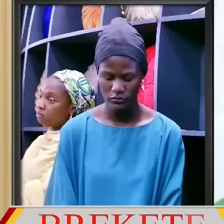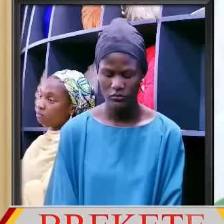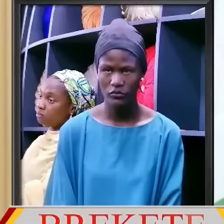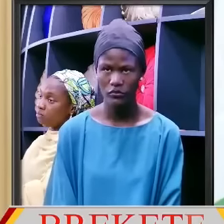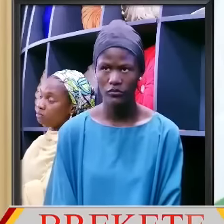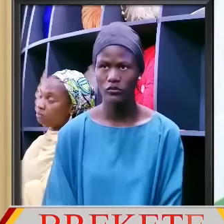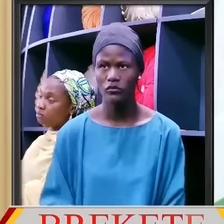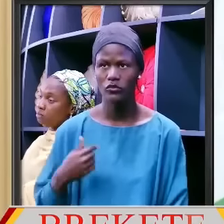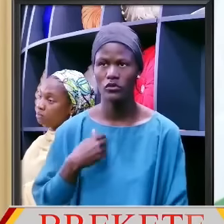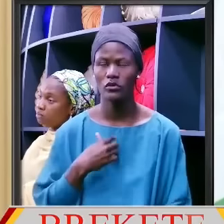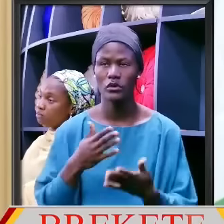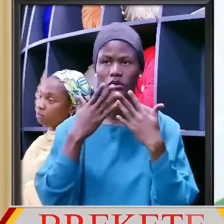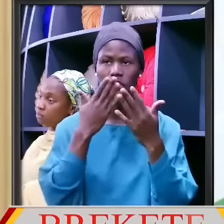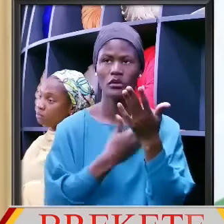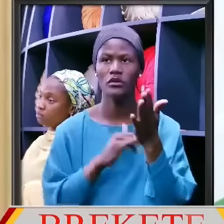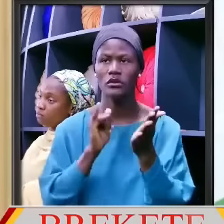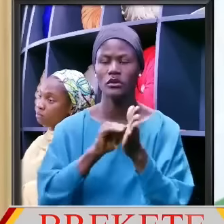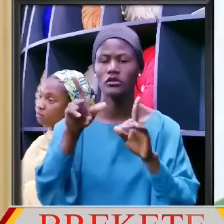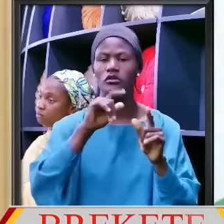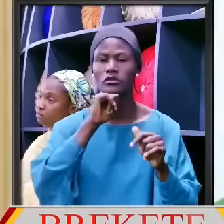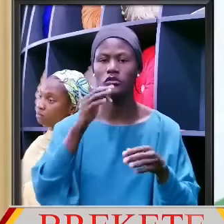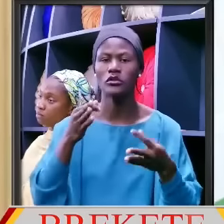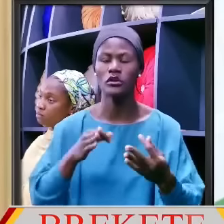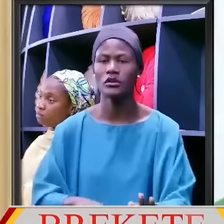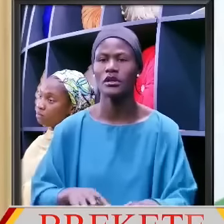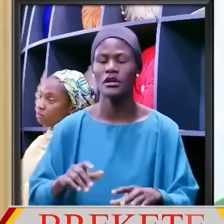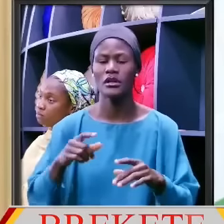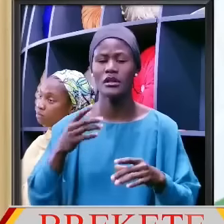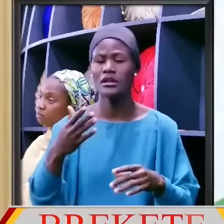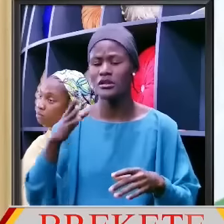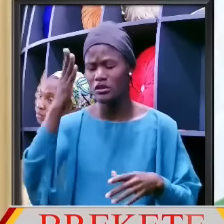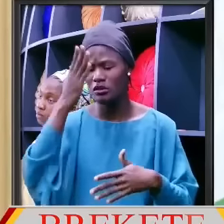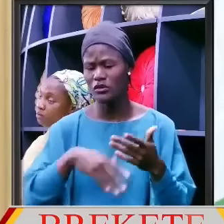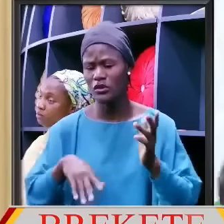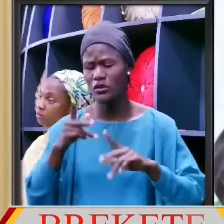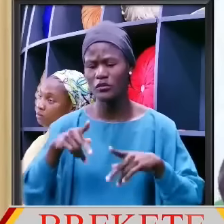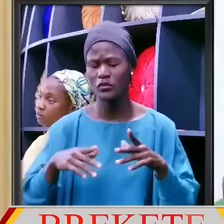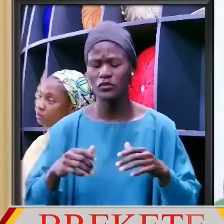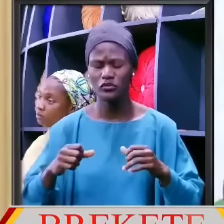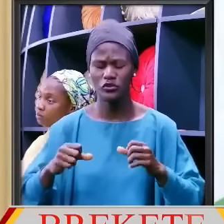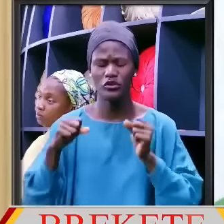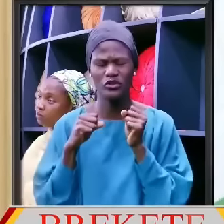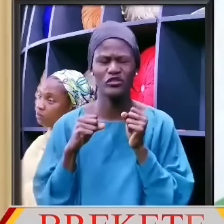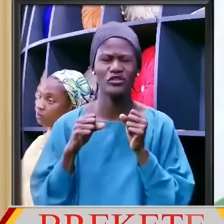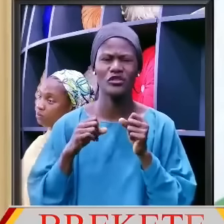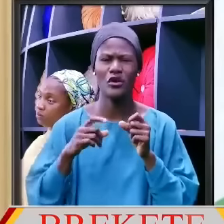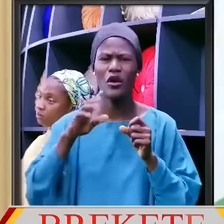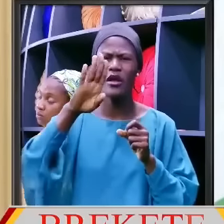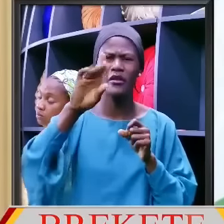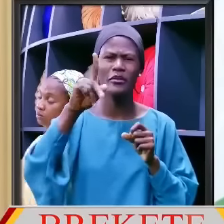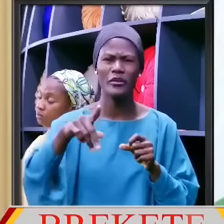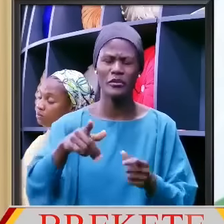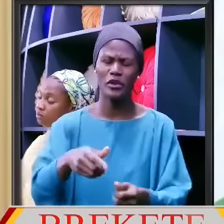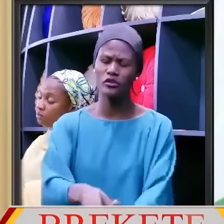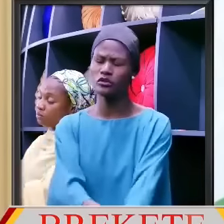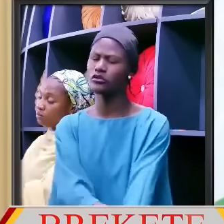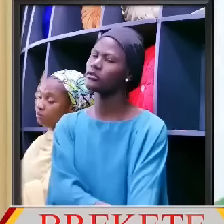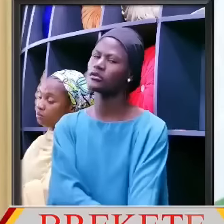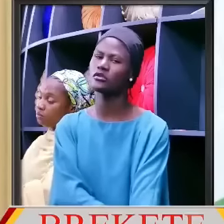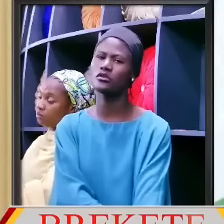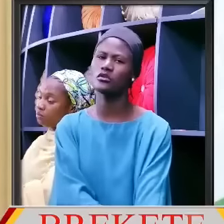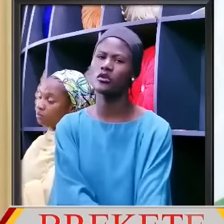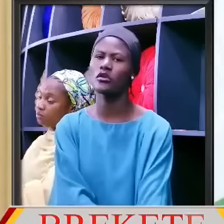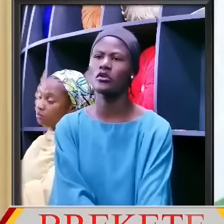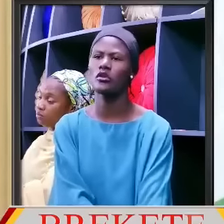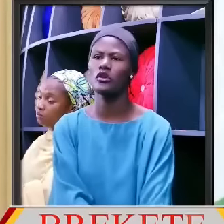You thank God, say you know, die you. Because some people, this kind of shock from there, BP go rise, stroke, from